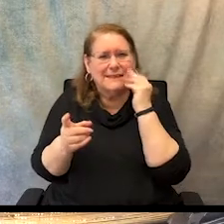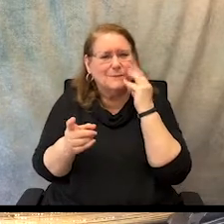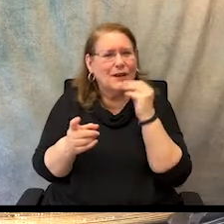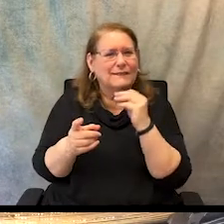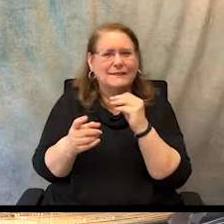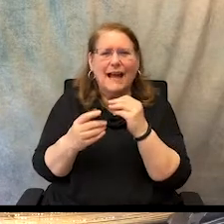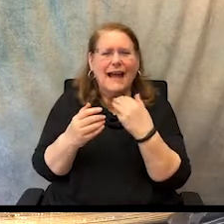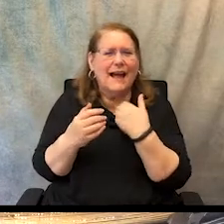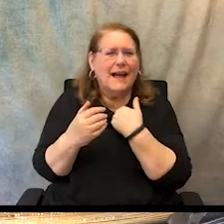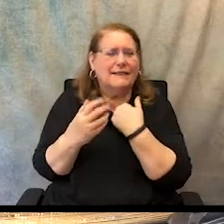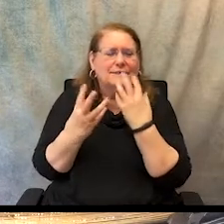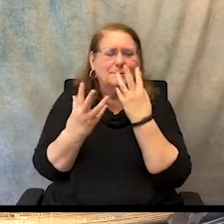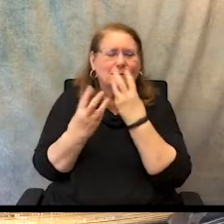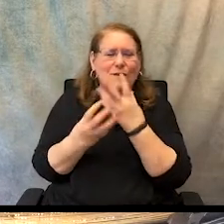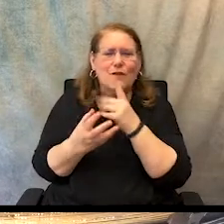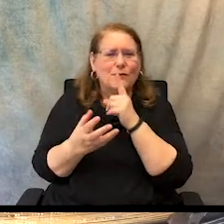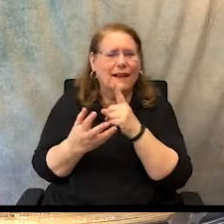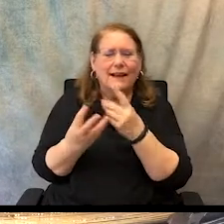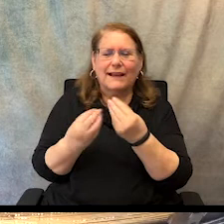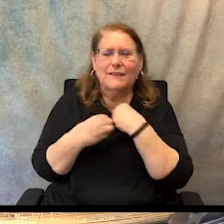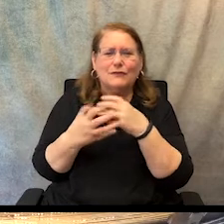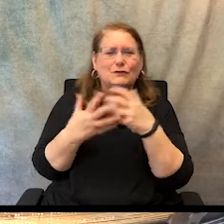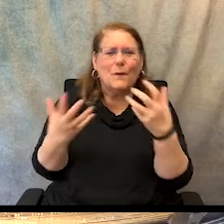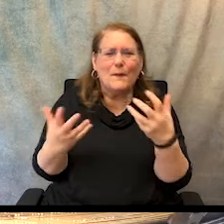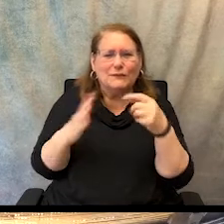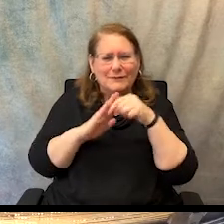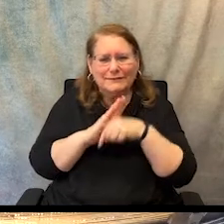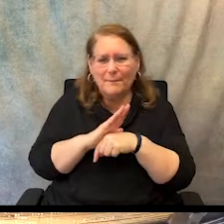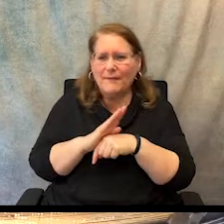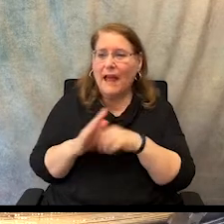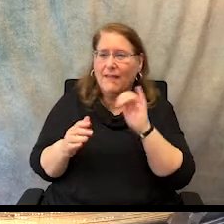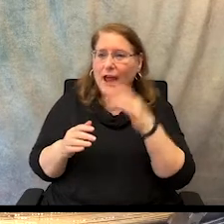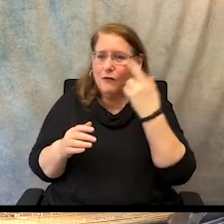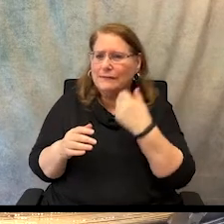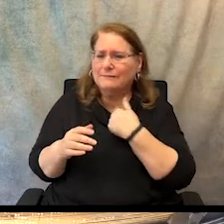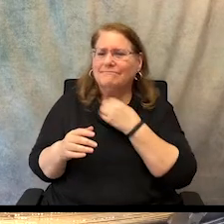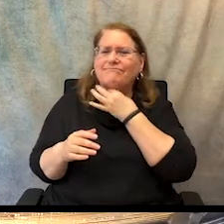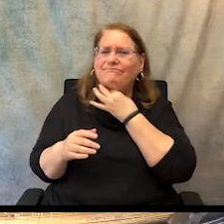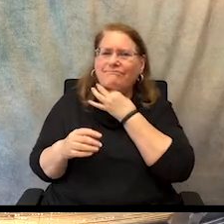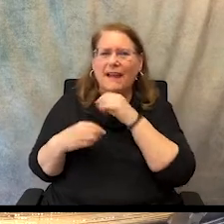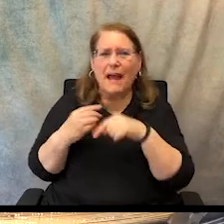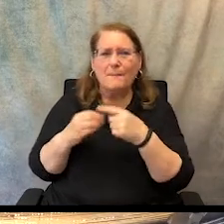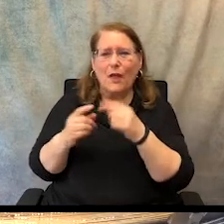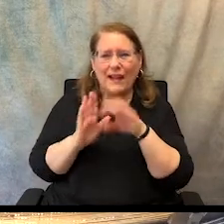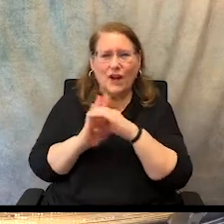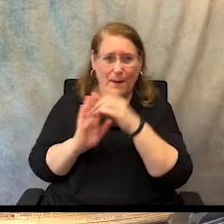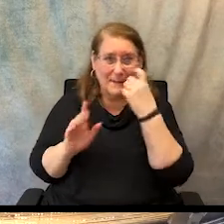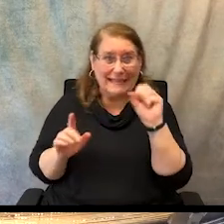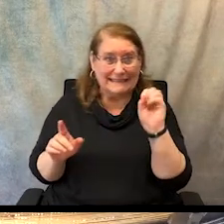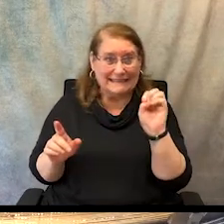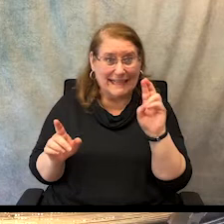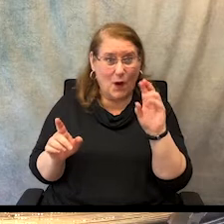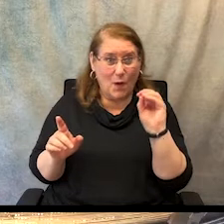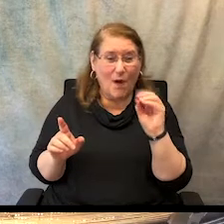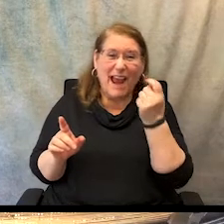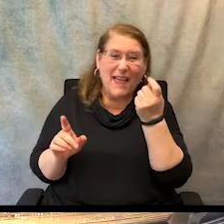and it's beautiful. That's why I was curious about the characters, because Sero, who's kind of the